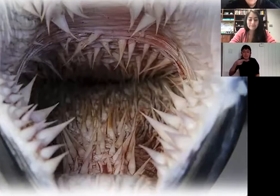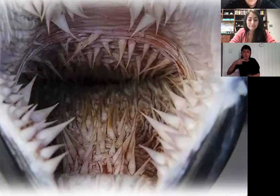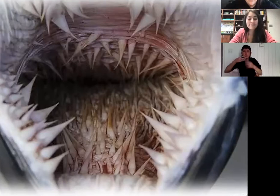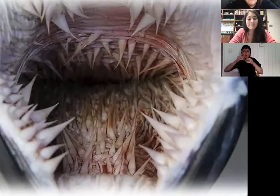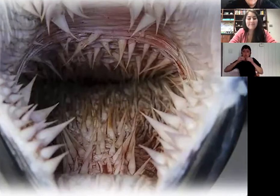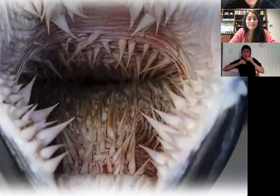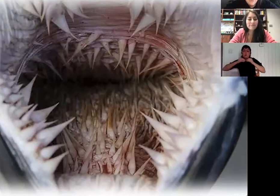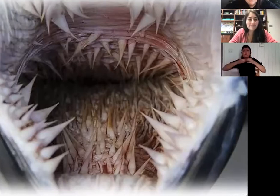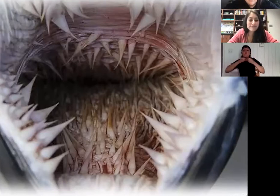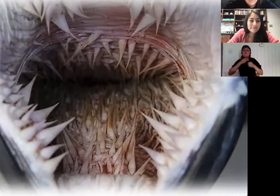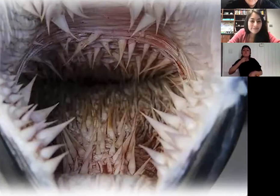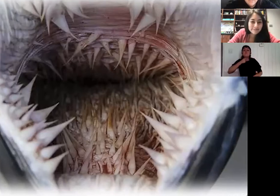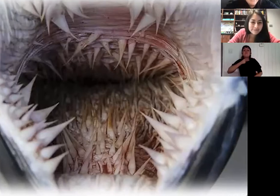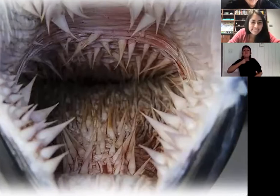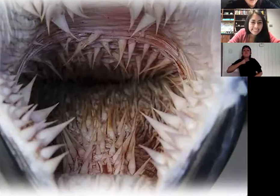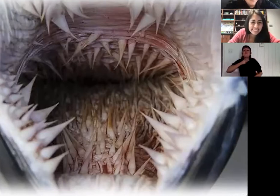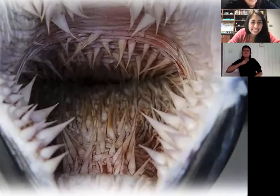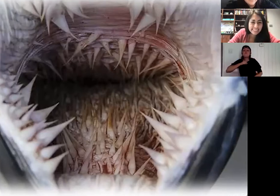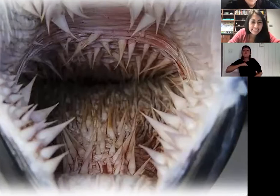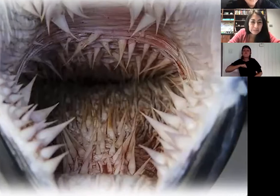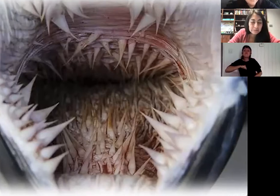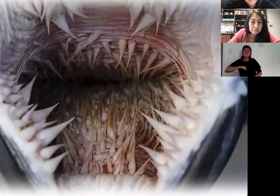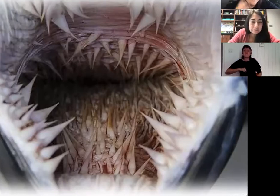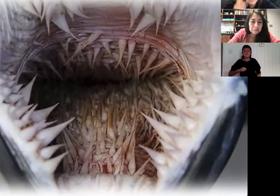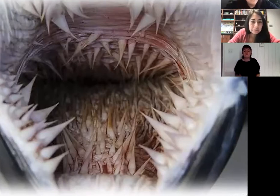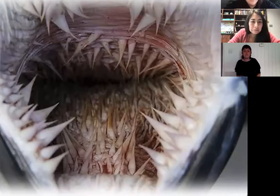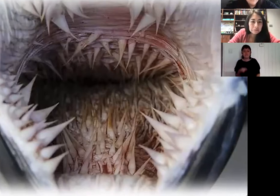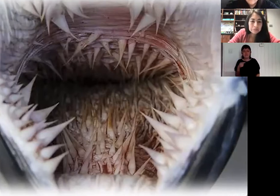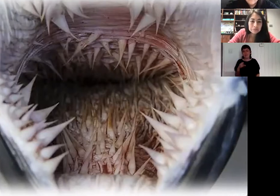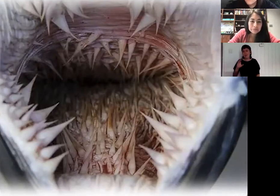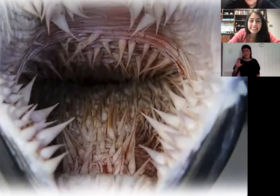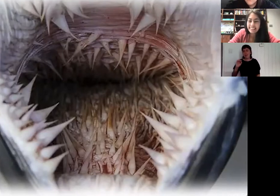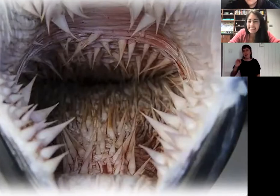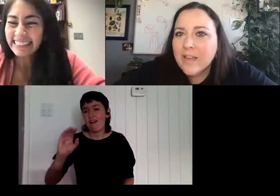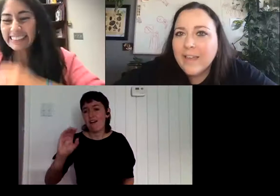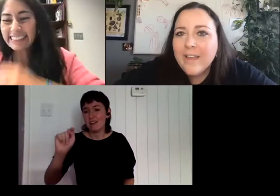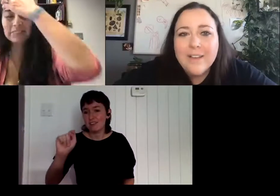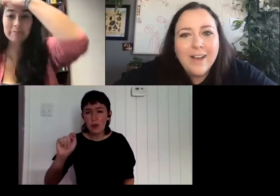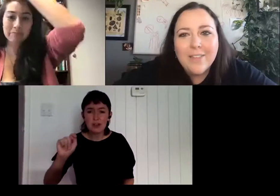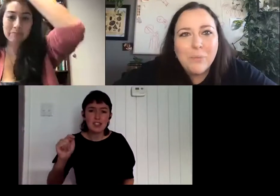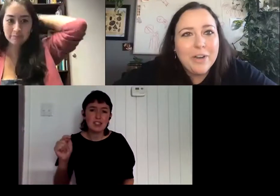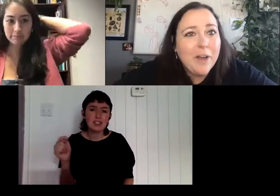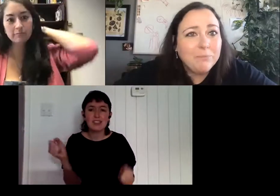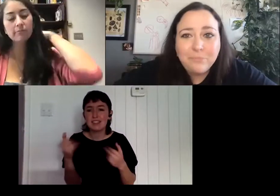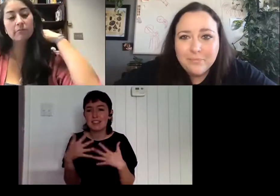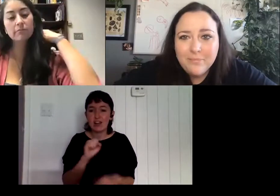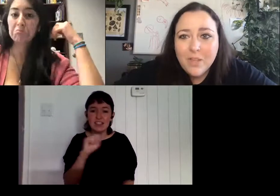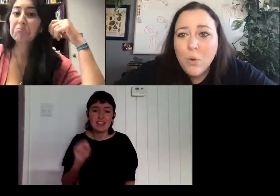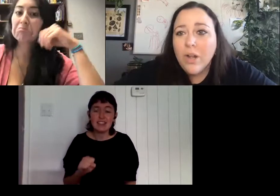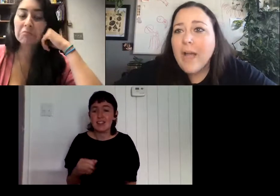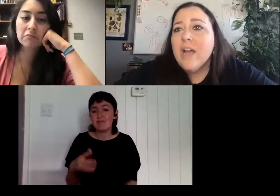So it's October. It's spooky season. You might as well know what a sea turtle throat looks like the more you know.